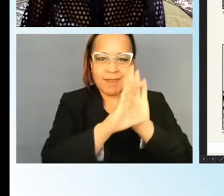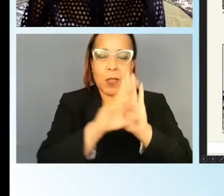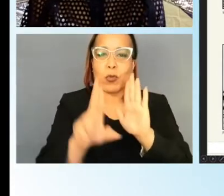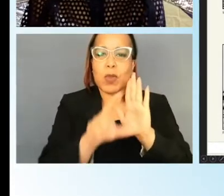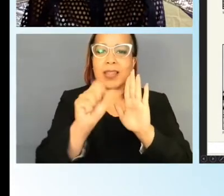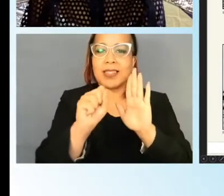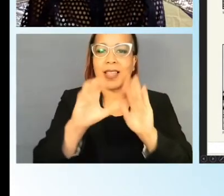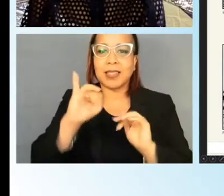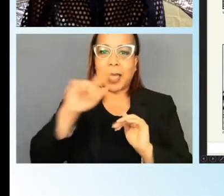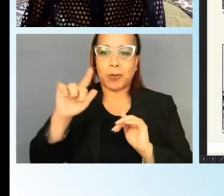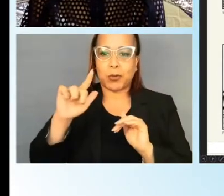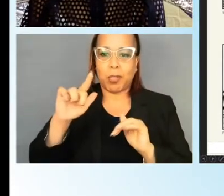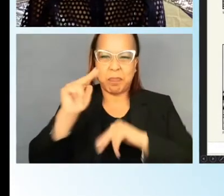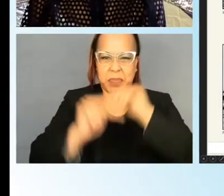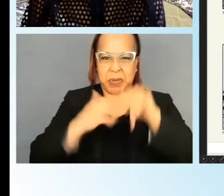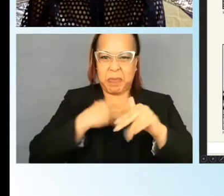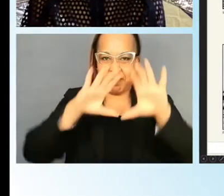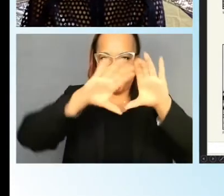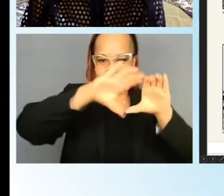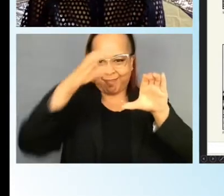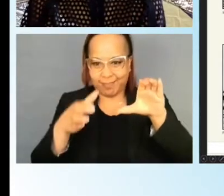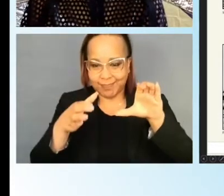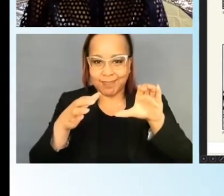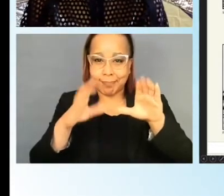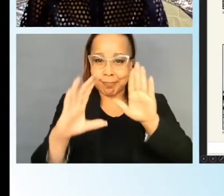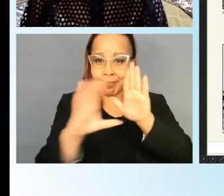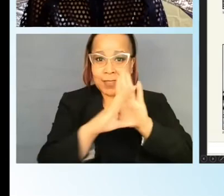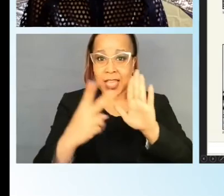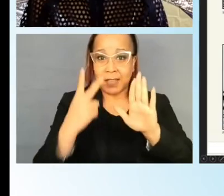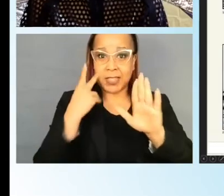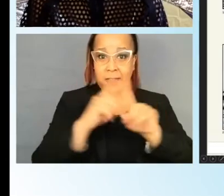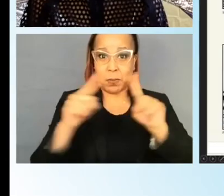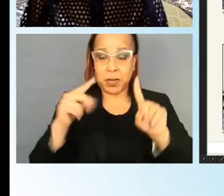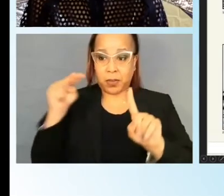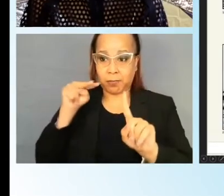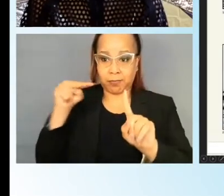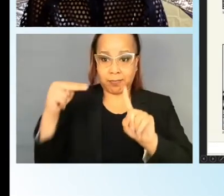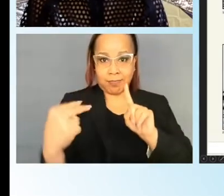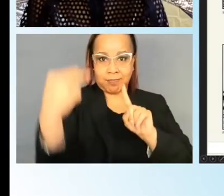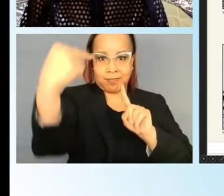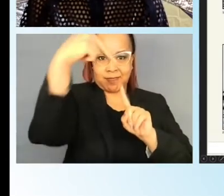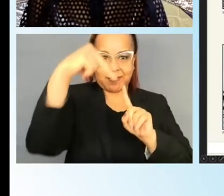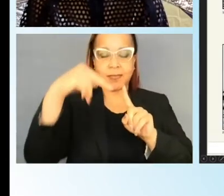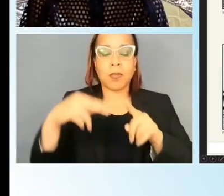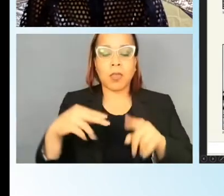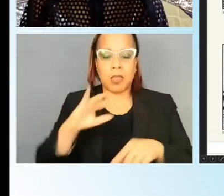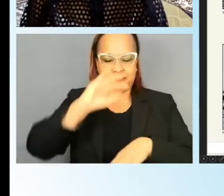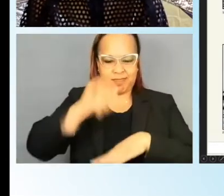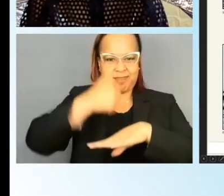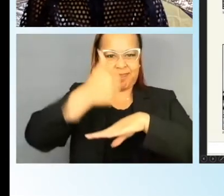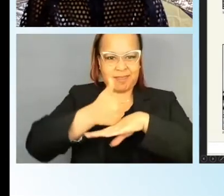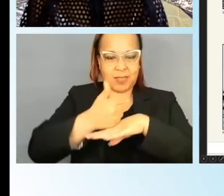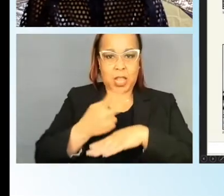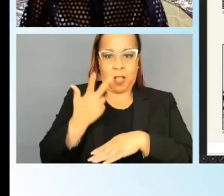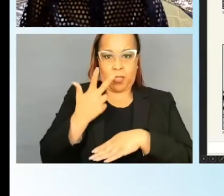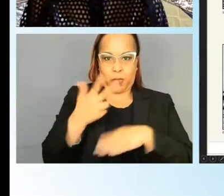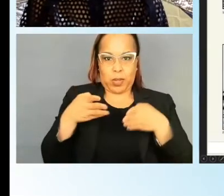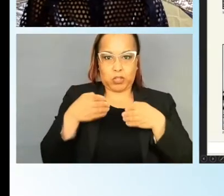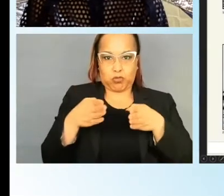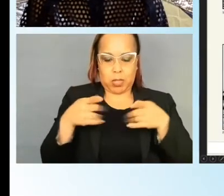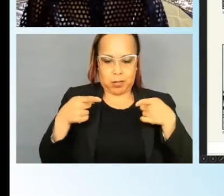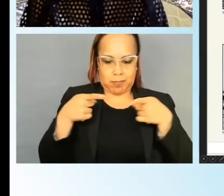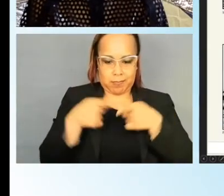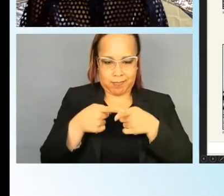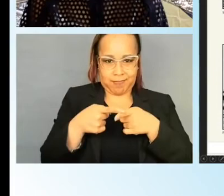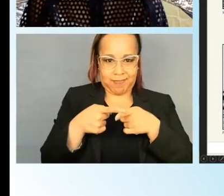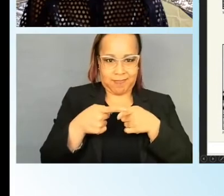be like to create something that, if seen from different vantage points, it sits at an intersection of three streets that come together,